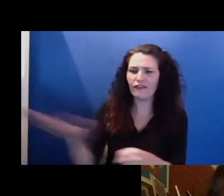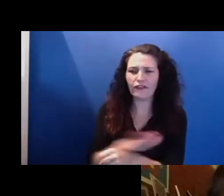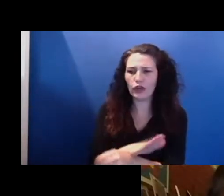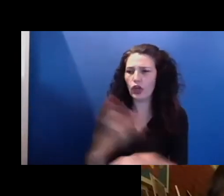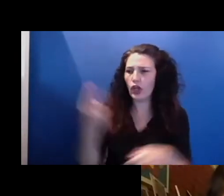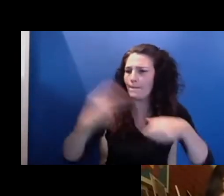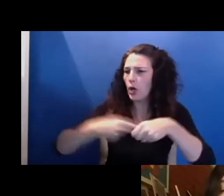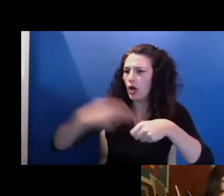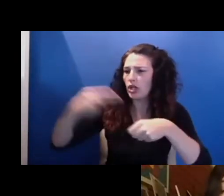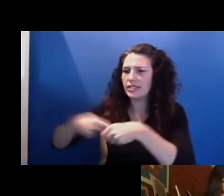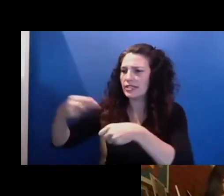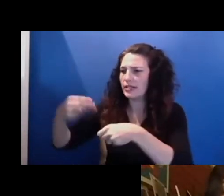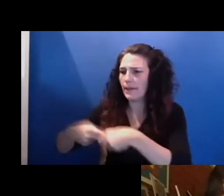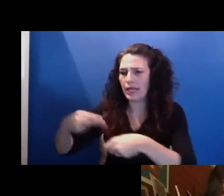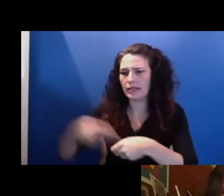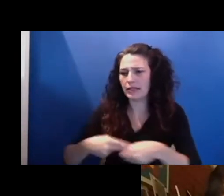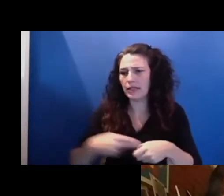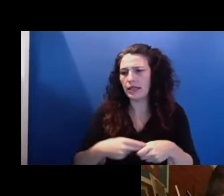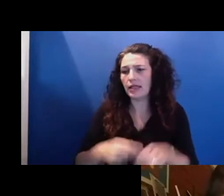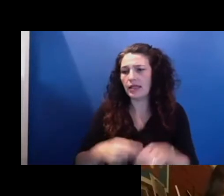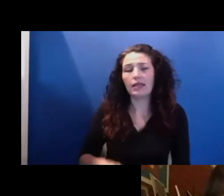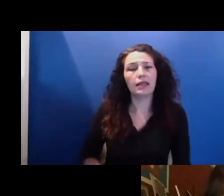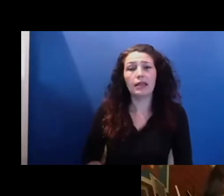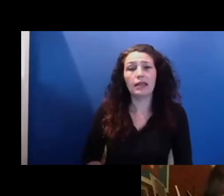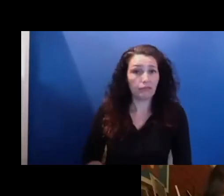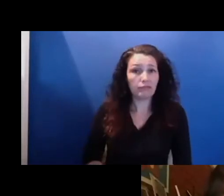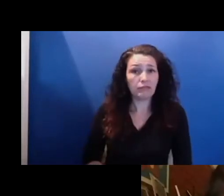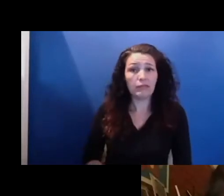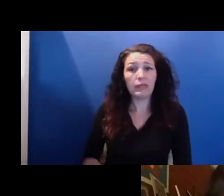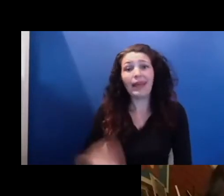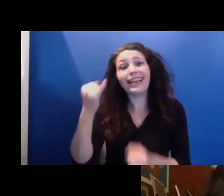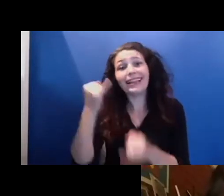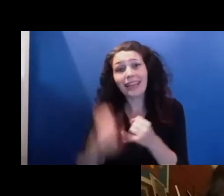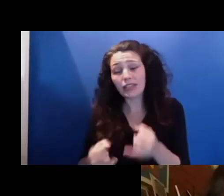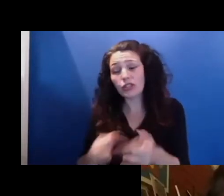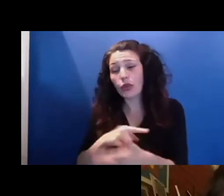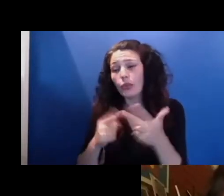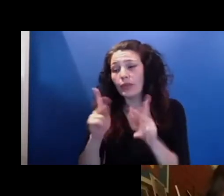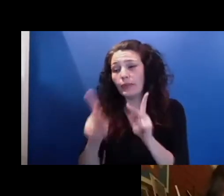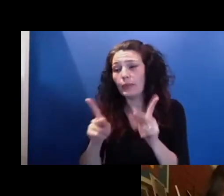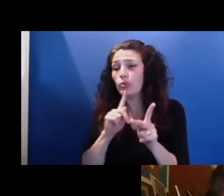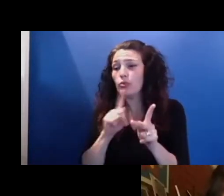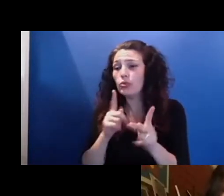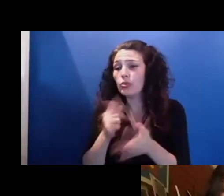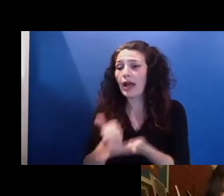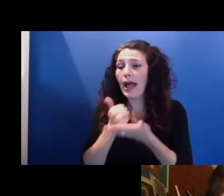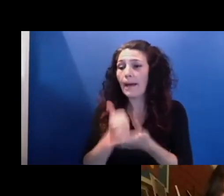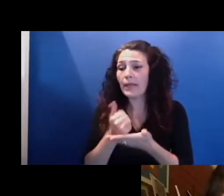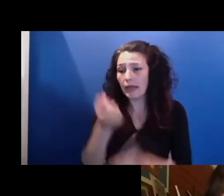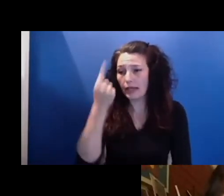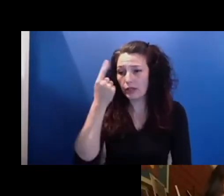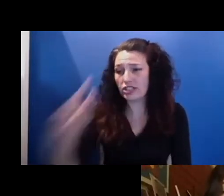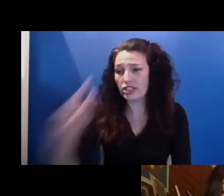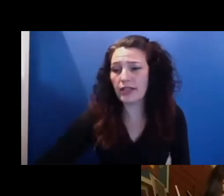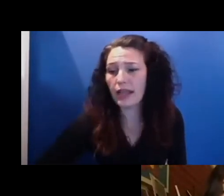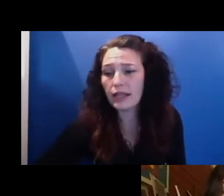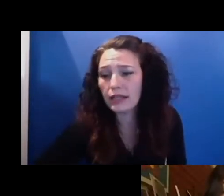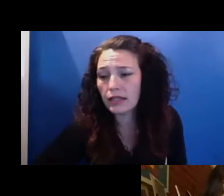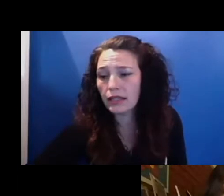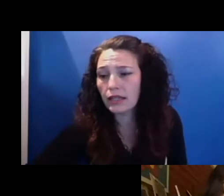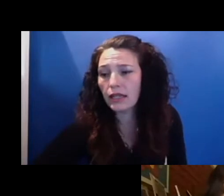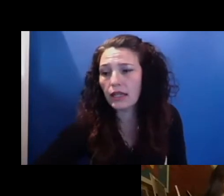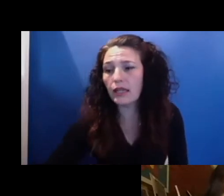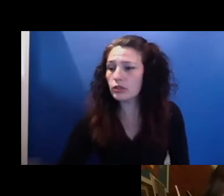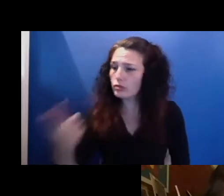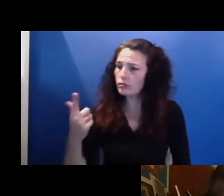system. Lastly, three other individuals who helped me understand the obligation that I have to speak up for